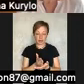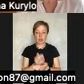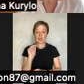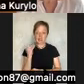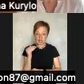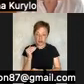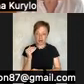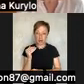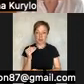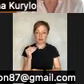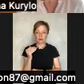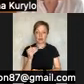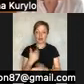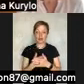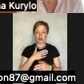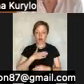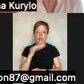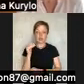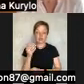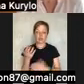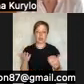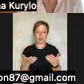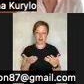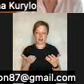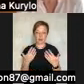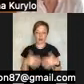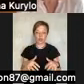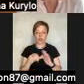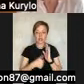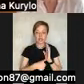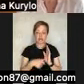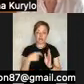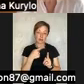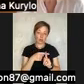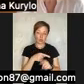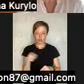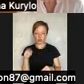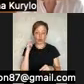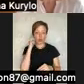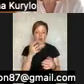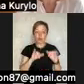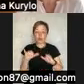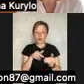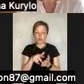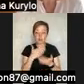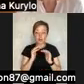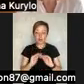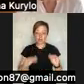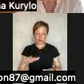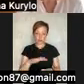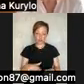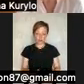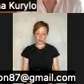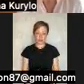we can see this illustrated in these photos, barrier-free spaces.